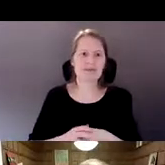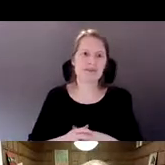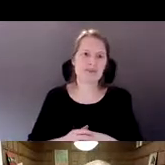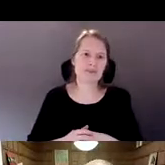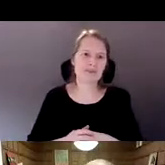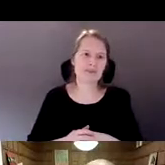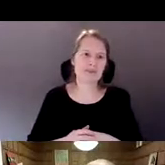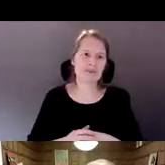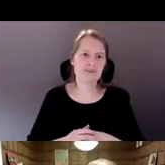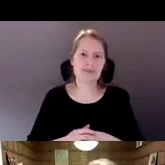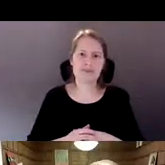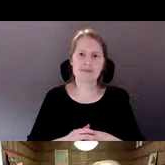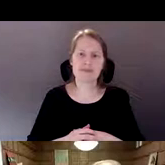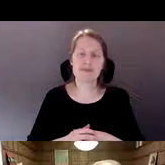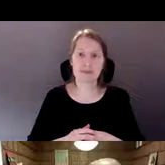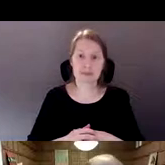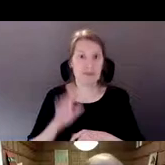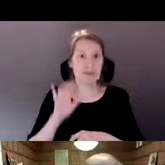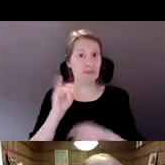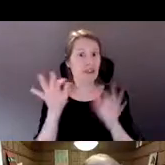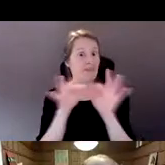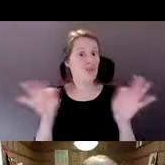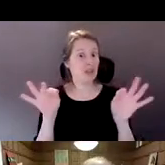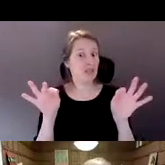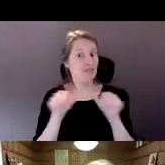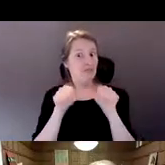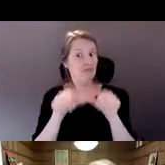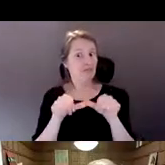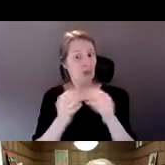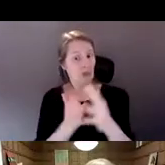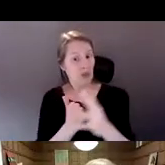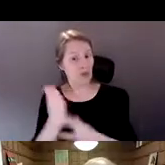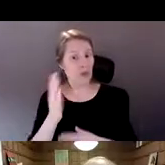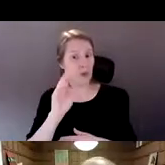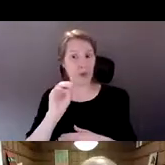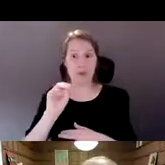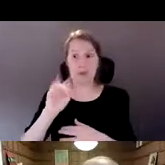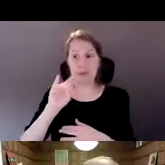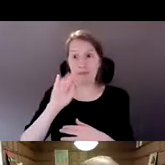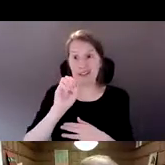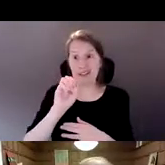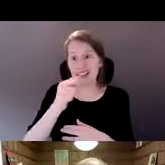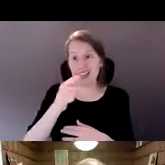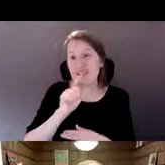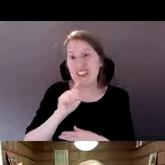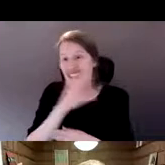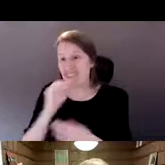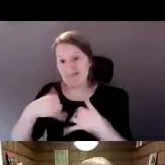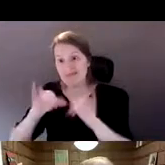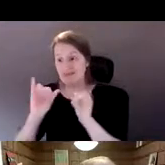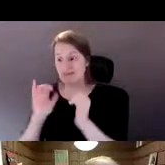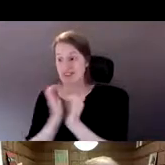And that phrase too had a long future into the Middle Ages and a long future in our own time, which I'll return to at the very